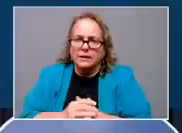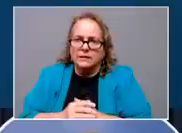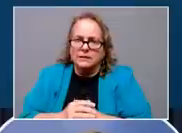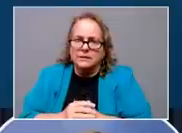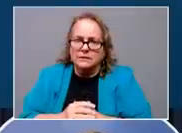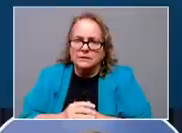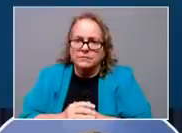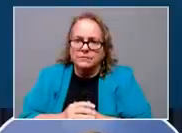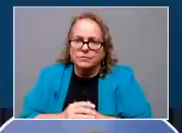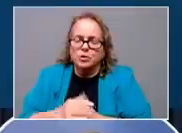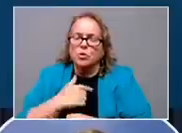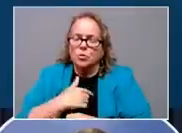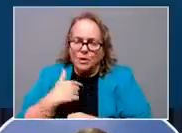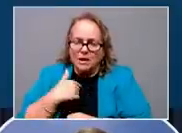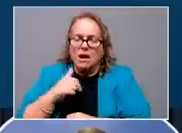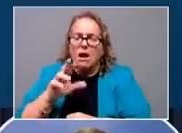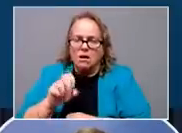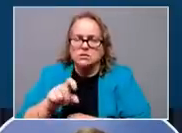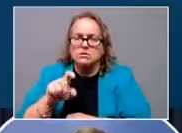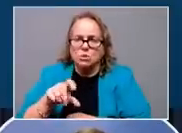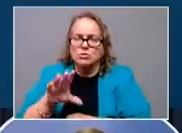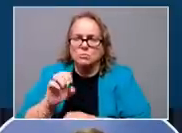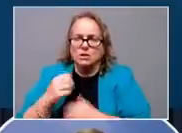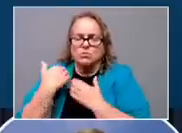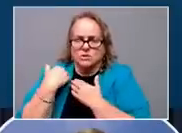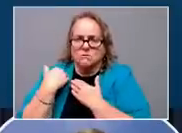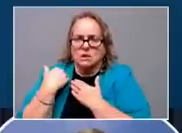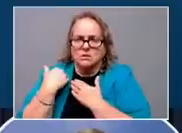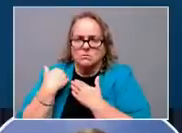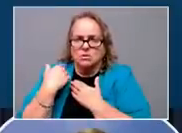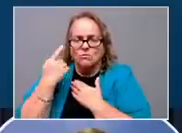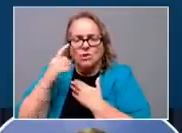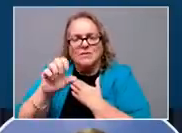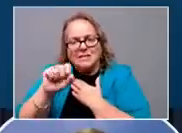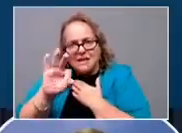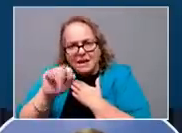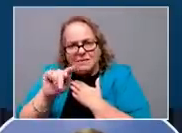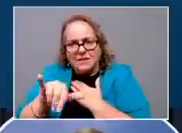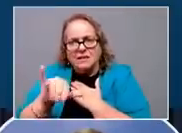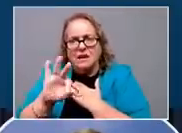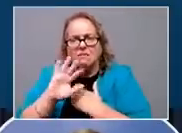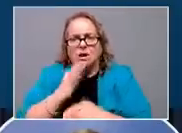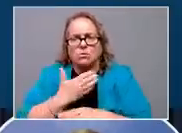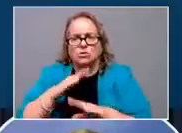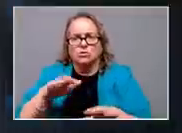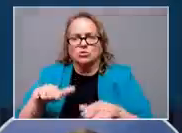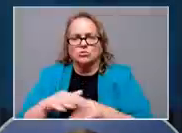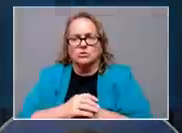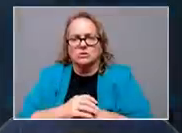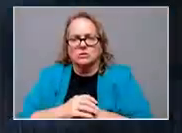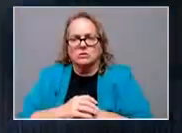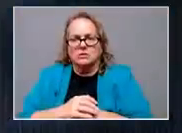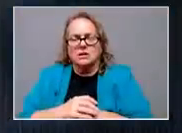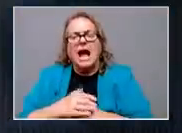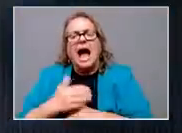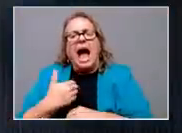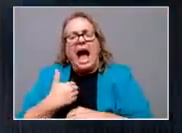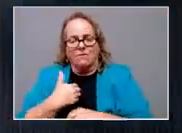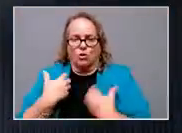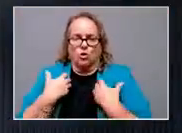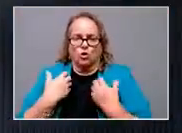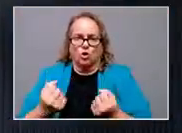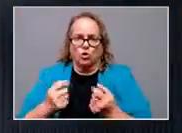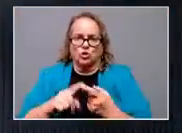we're supposed to be responsible for the safety of our children. Let's step up and have the courage to be responsible for